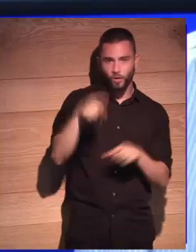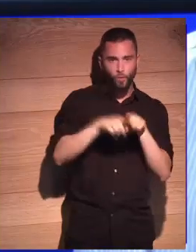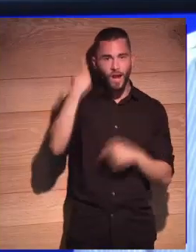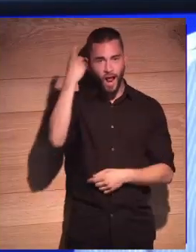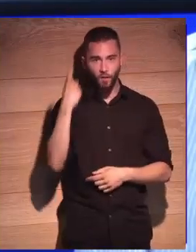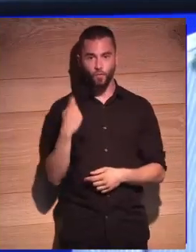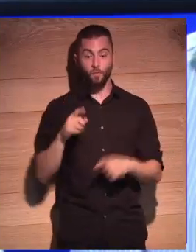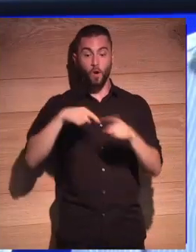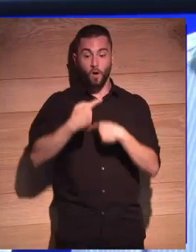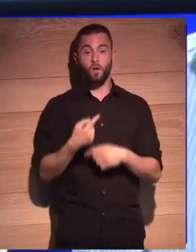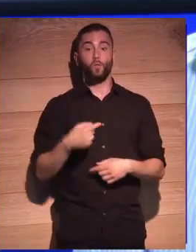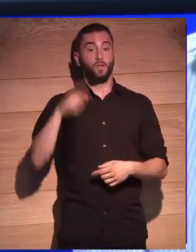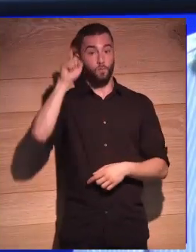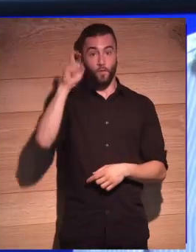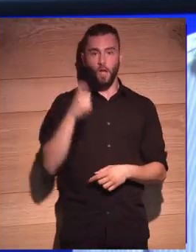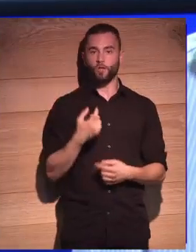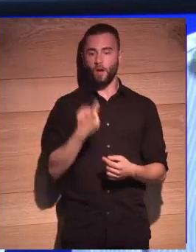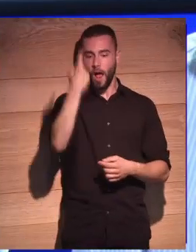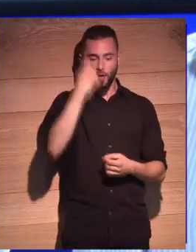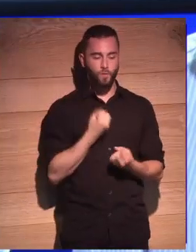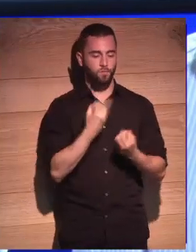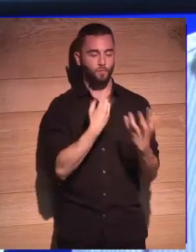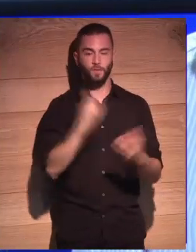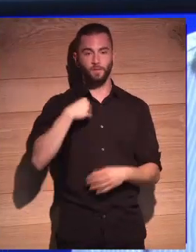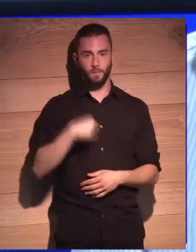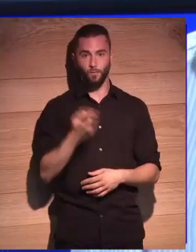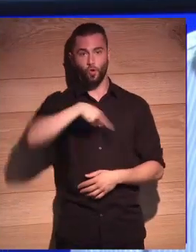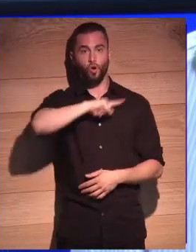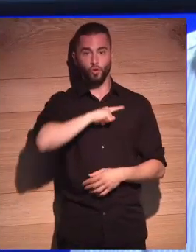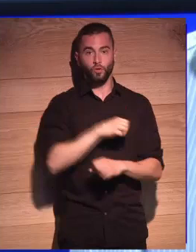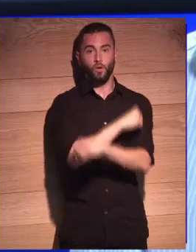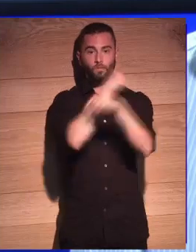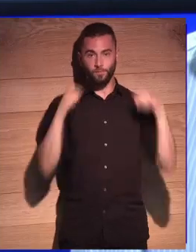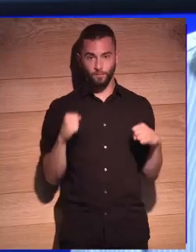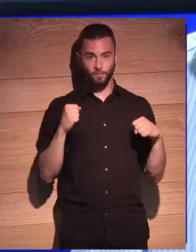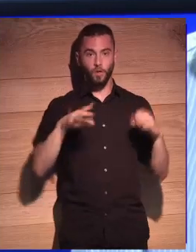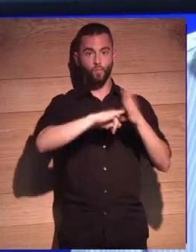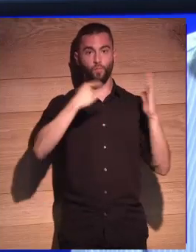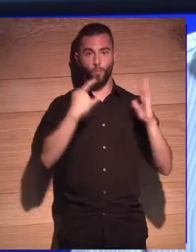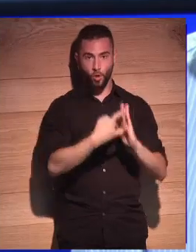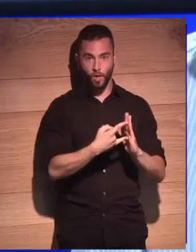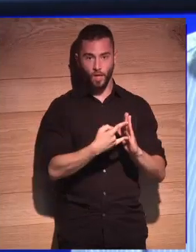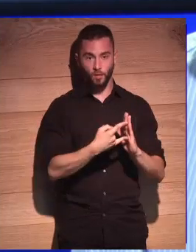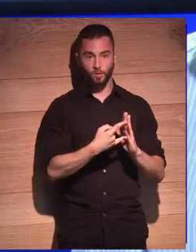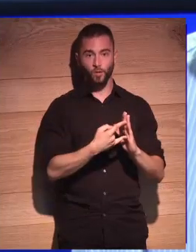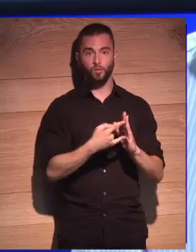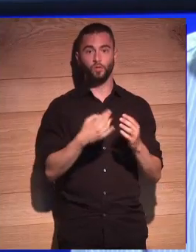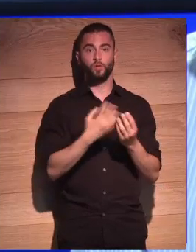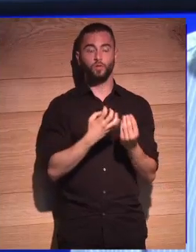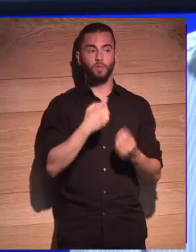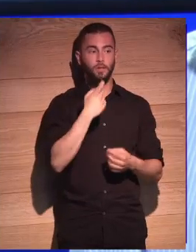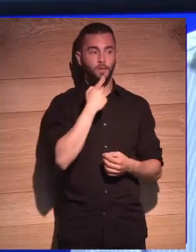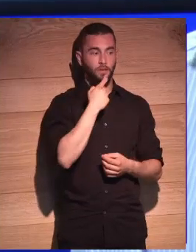use later on as teachers with their students. We have implemented this